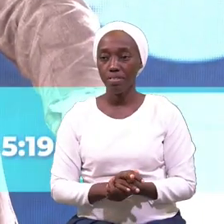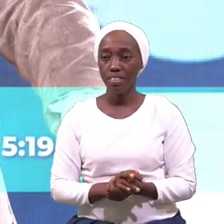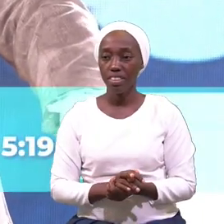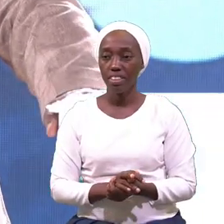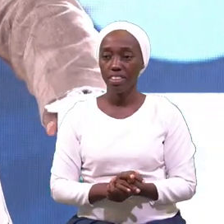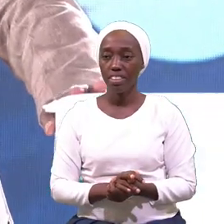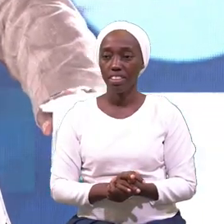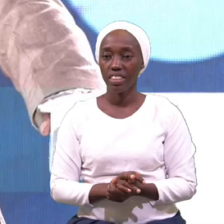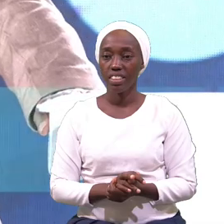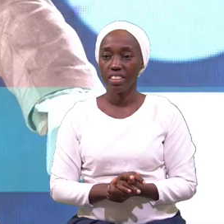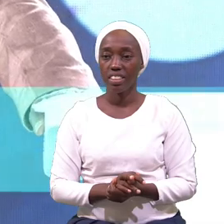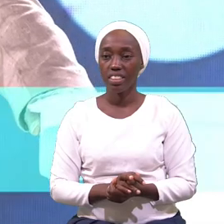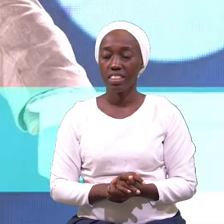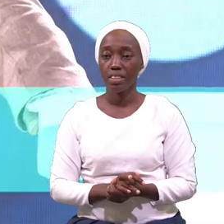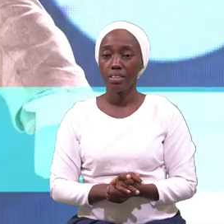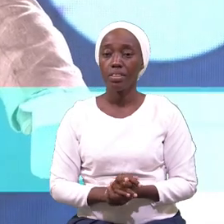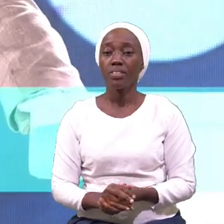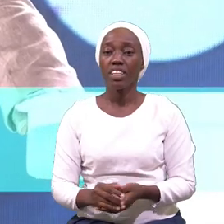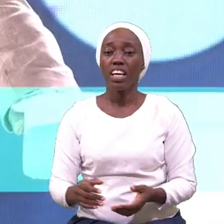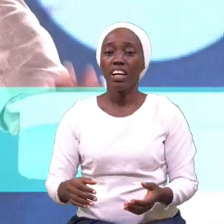Resist not the spirit.